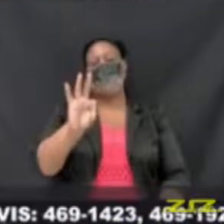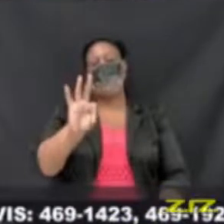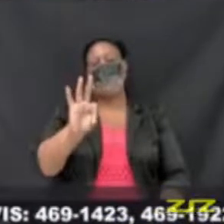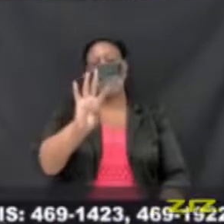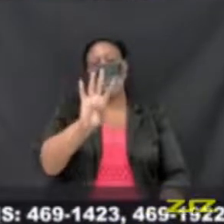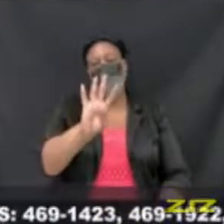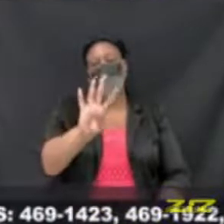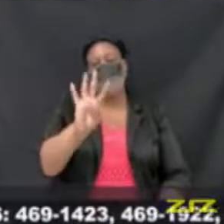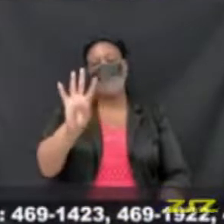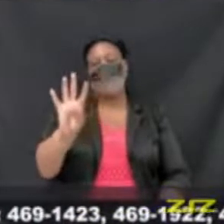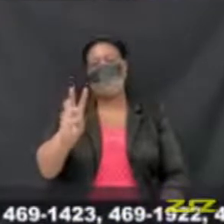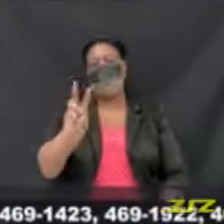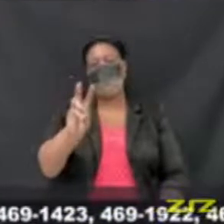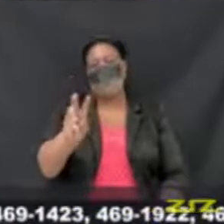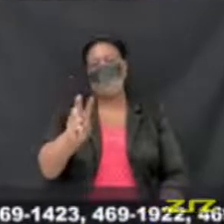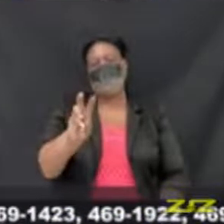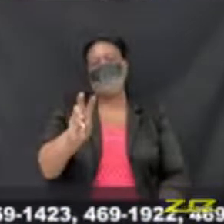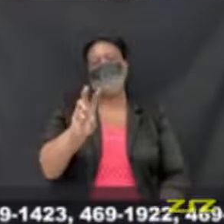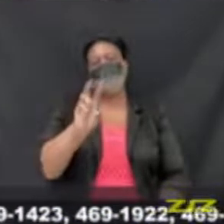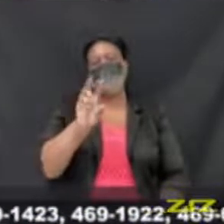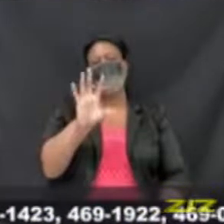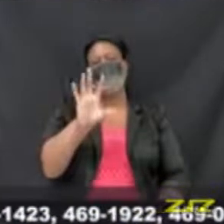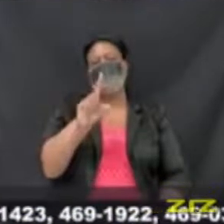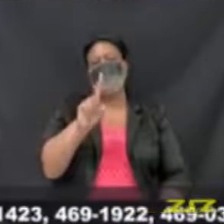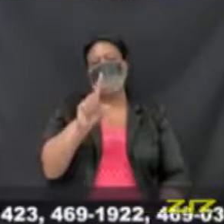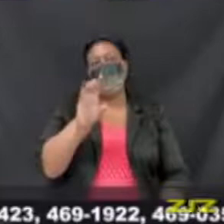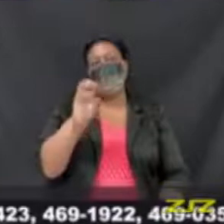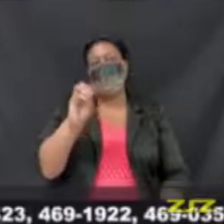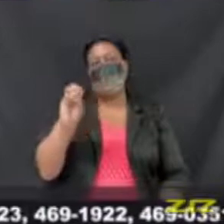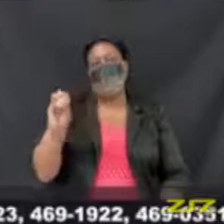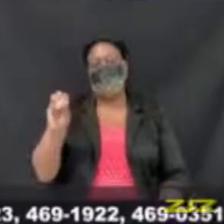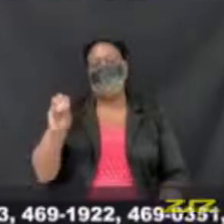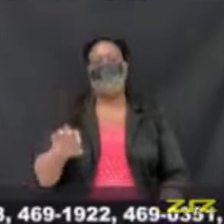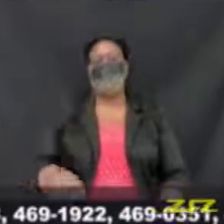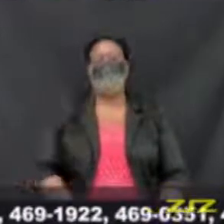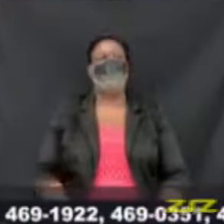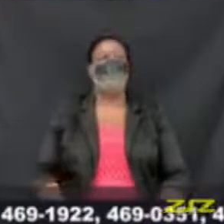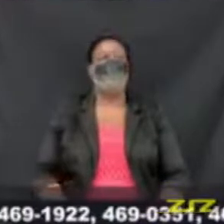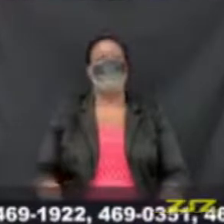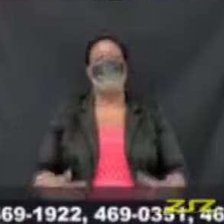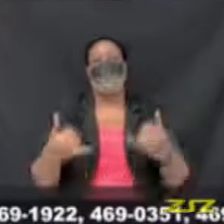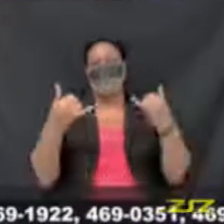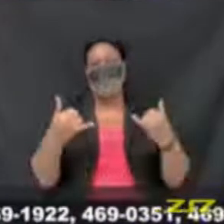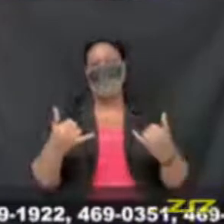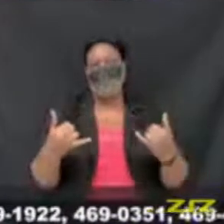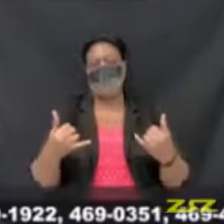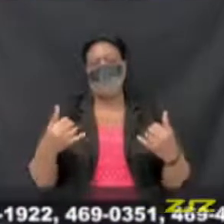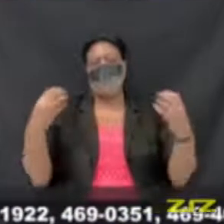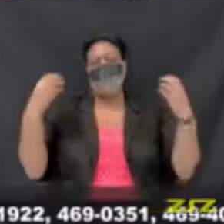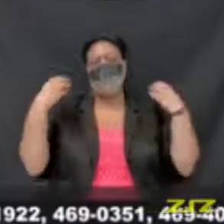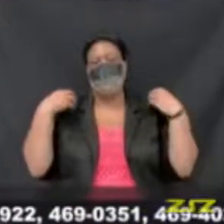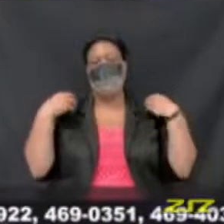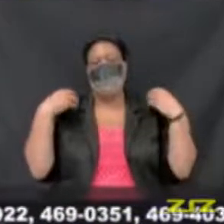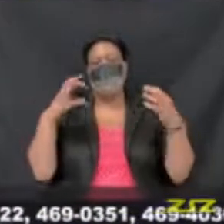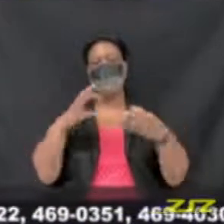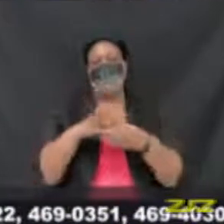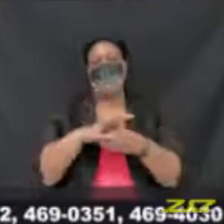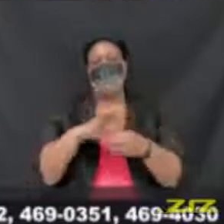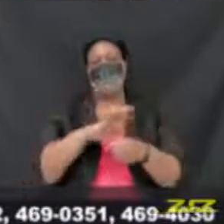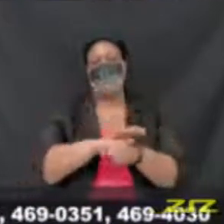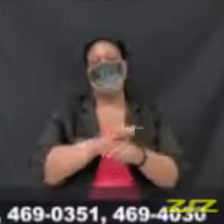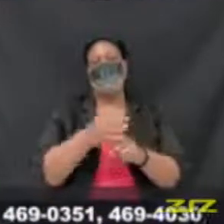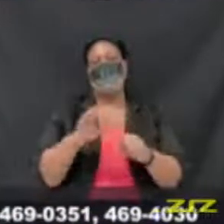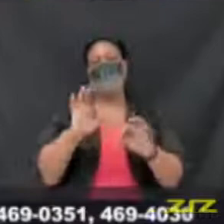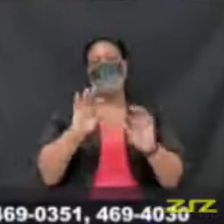1-869-466-5100. I will invite the chairman of the NEOC and National Disaster Coordinator, Mr. Abdias Samuel, to give his